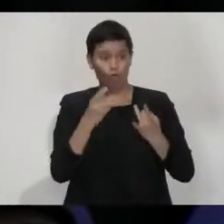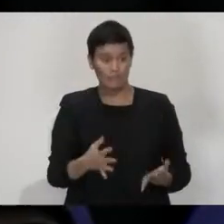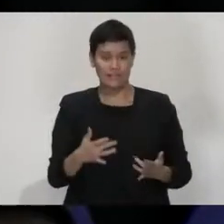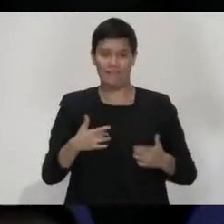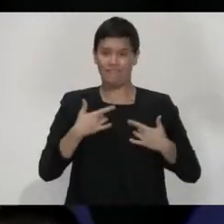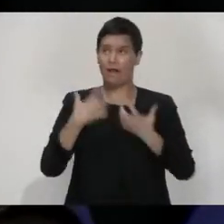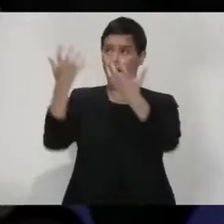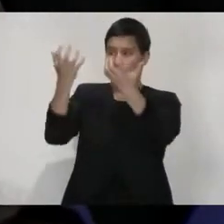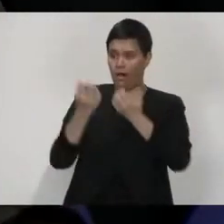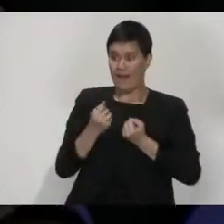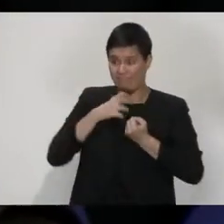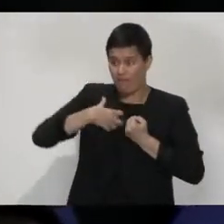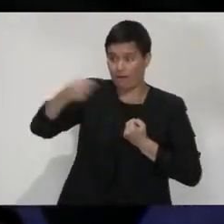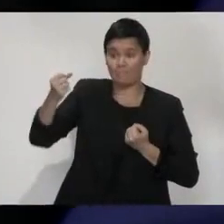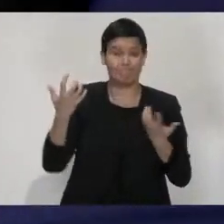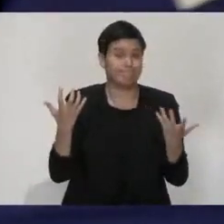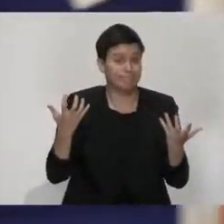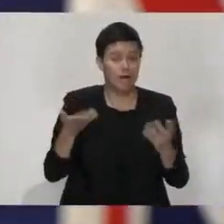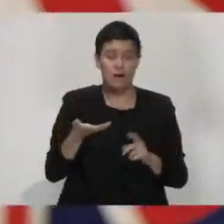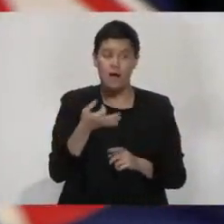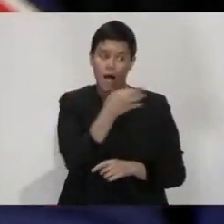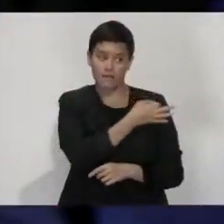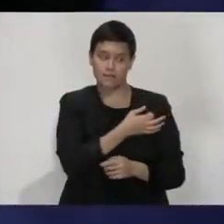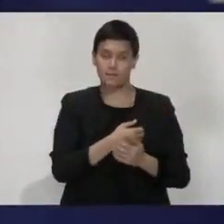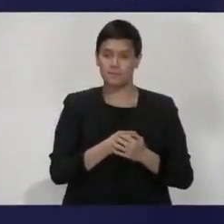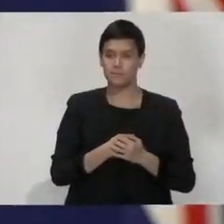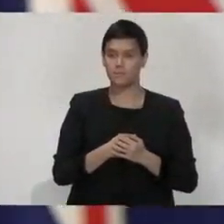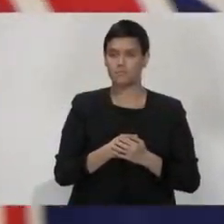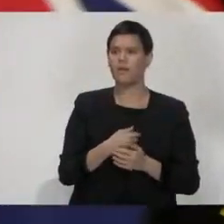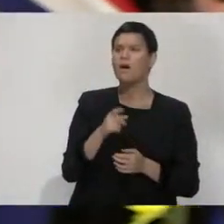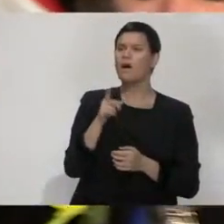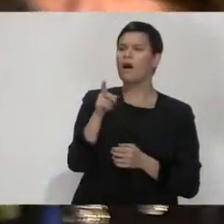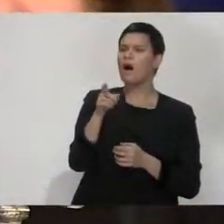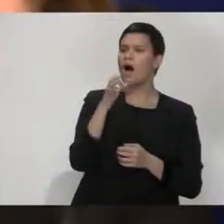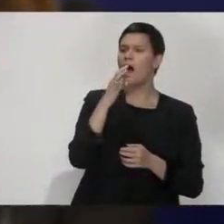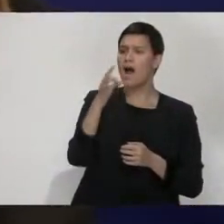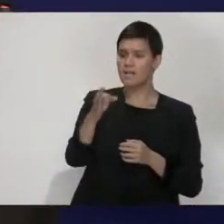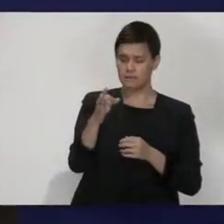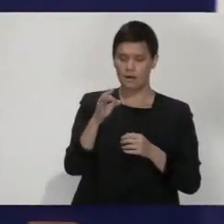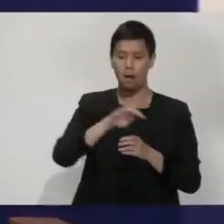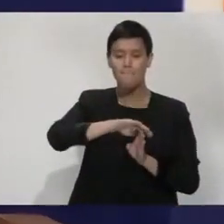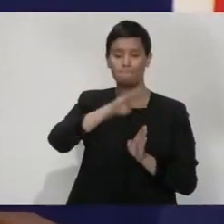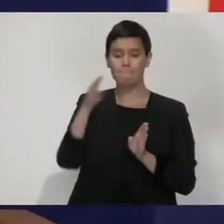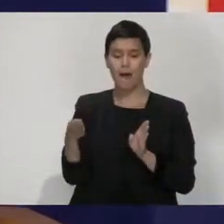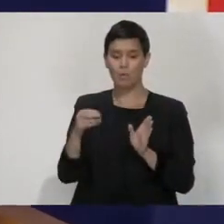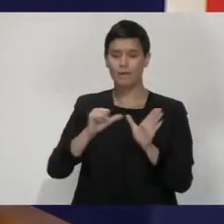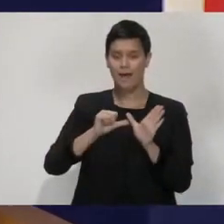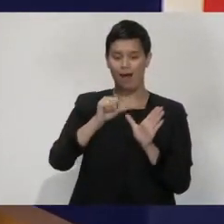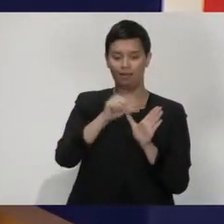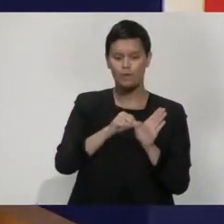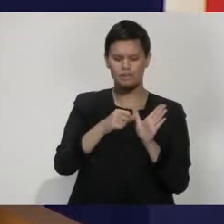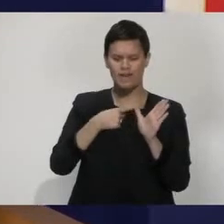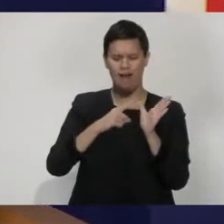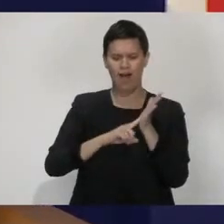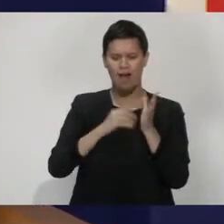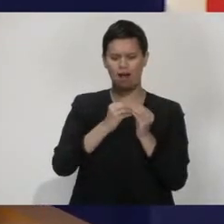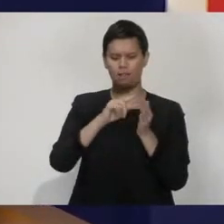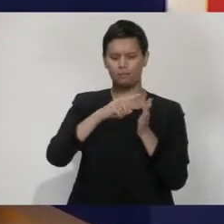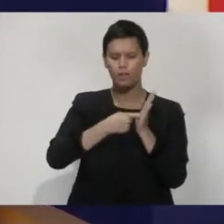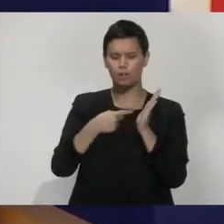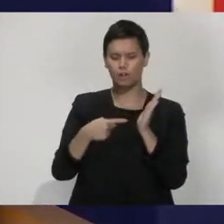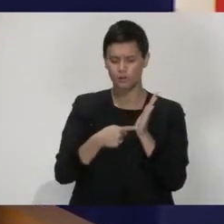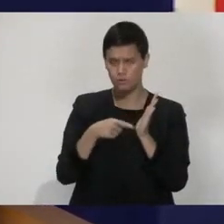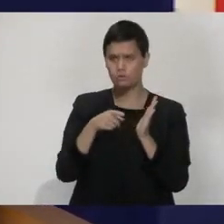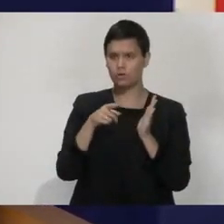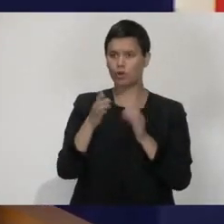asked students at Mount Albert Grammar School to get tested, but parents have reported waiting 4 hours, lining up and then